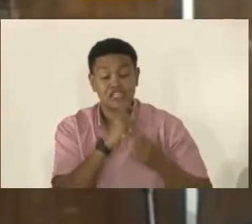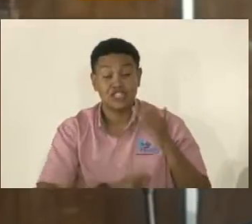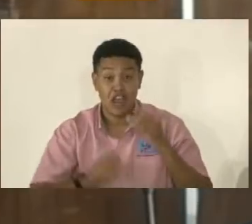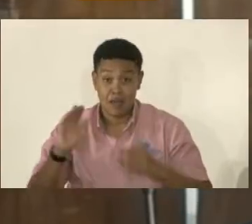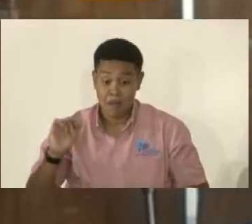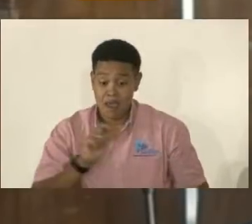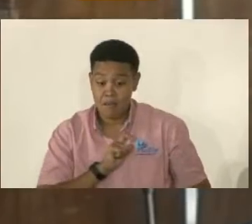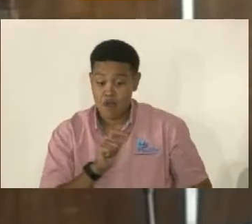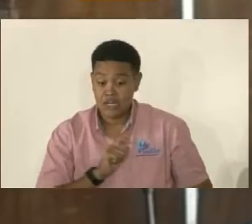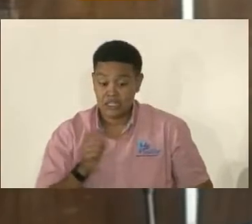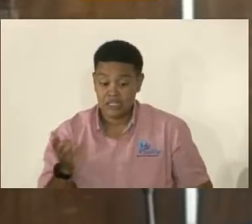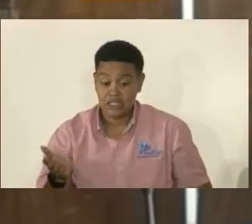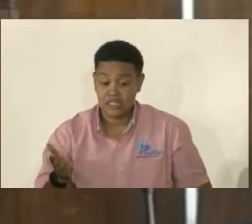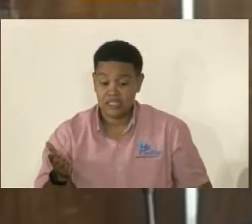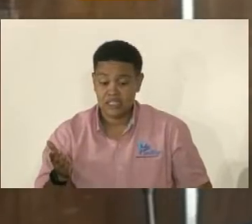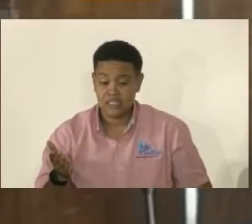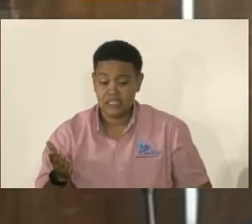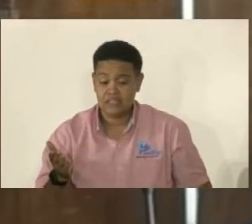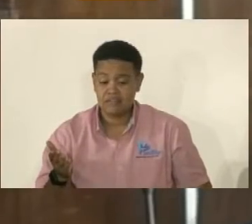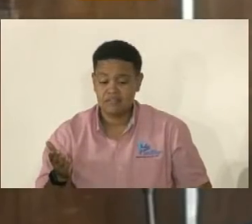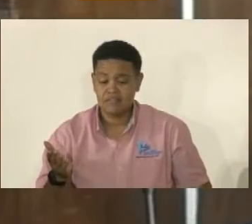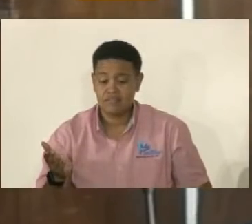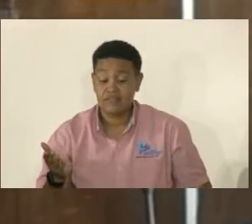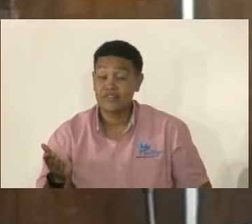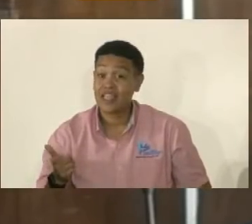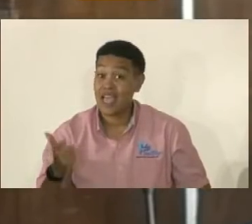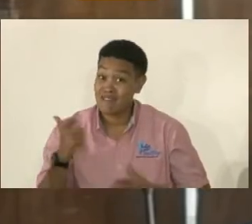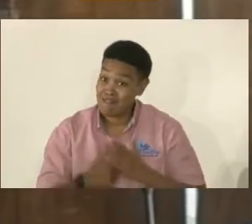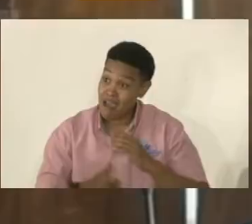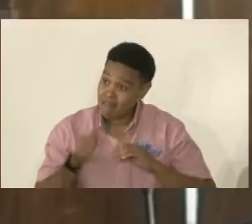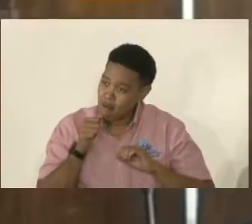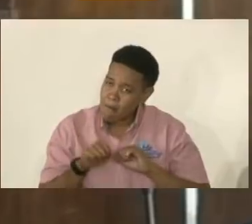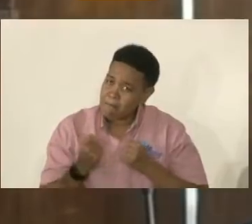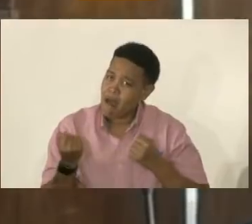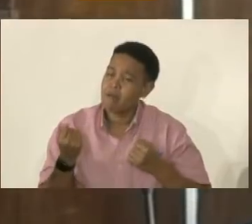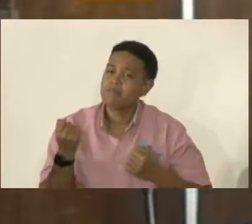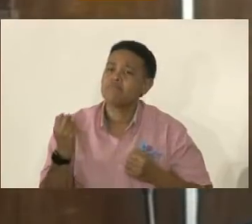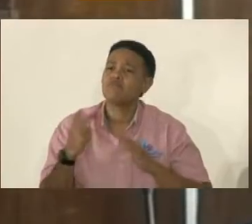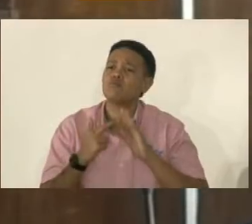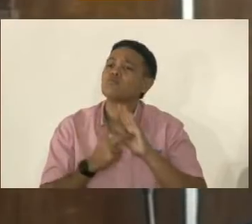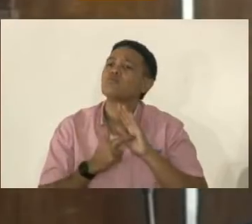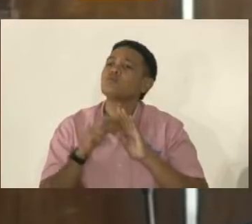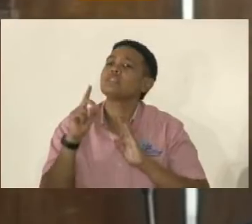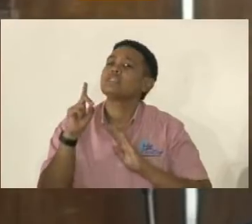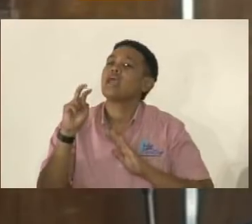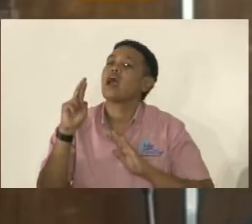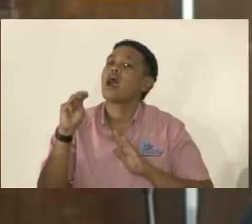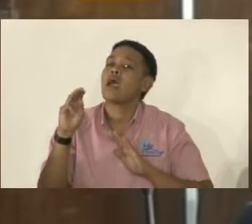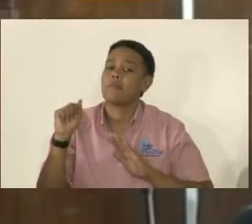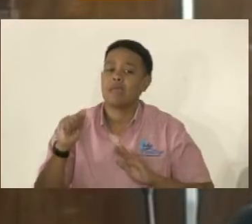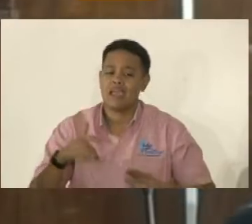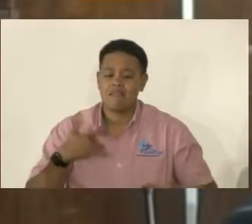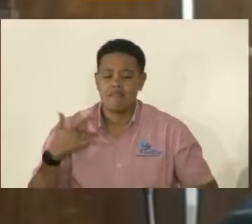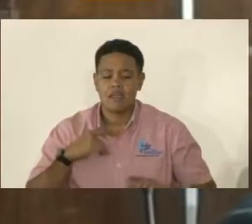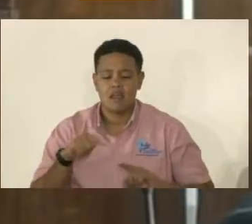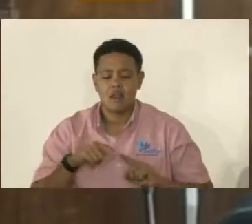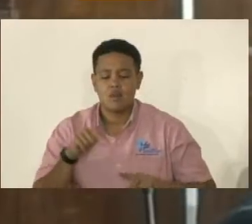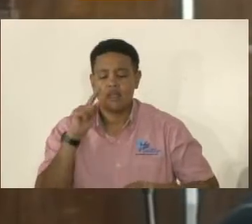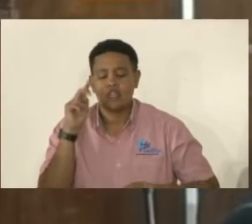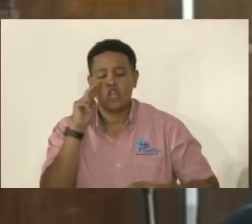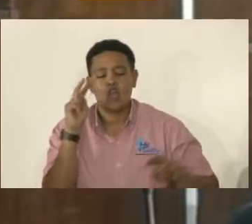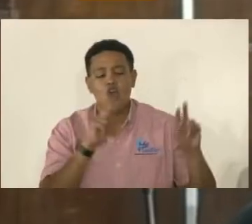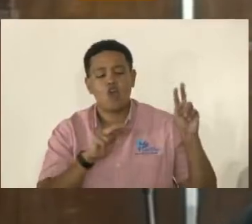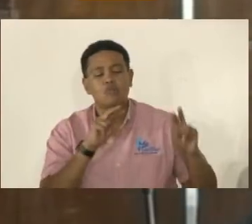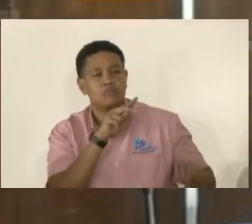by the police and eventually fined for breaches of the DRMA regulations feel when they observe this